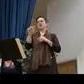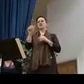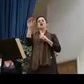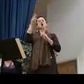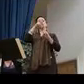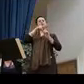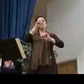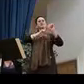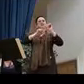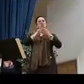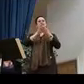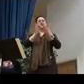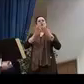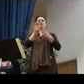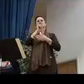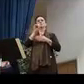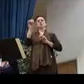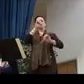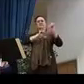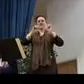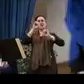Education.